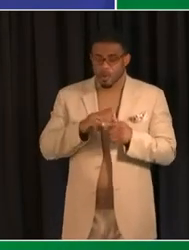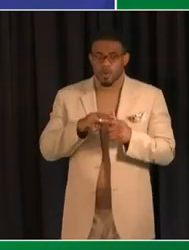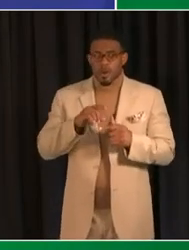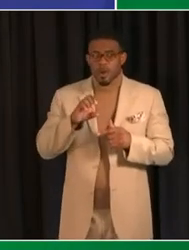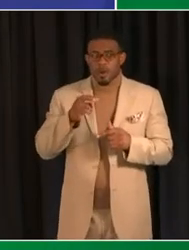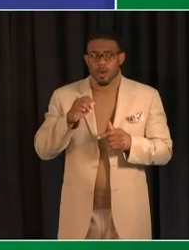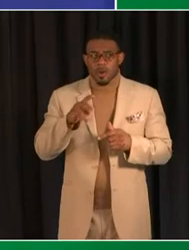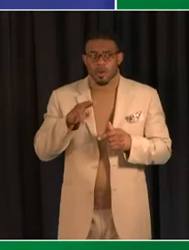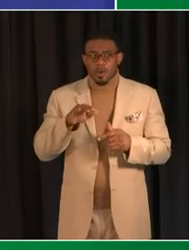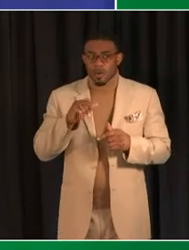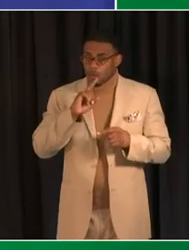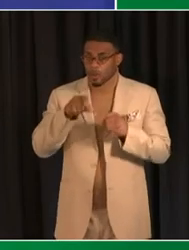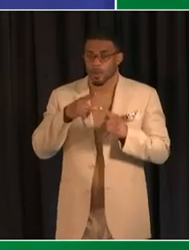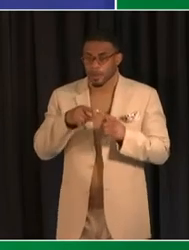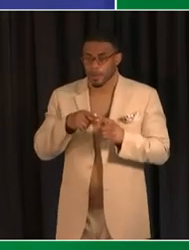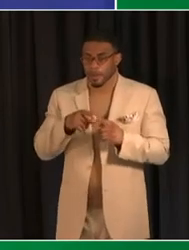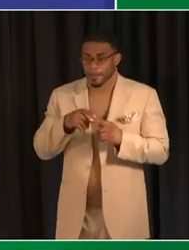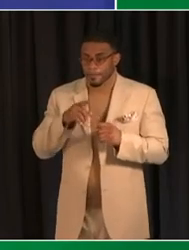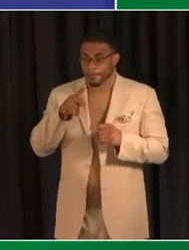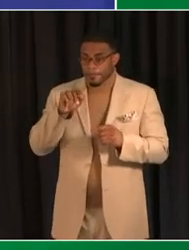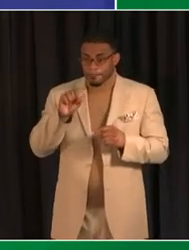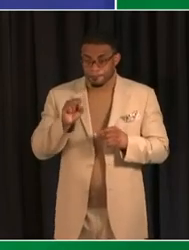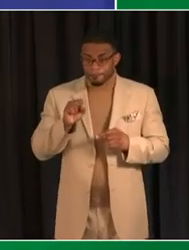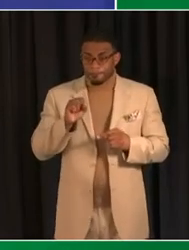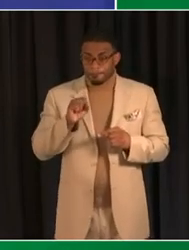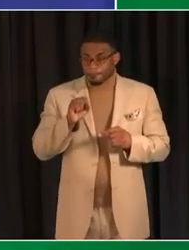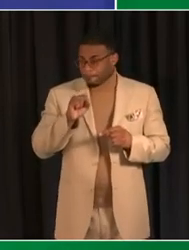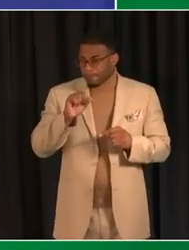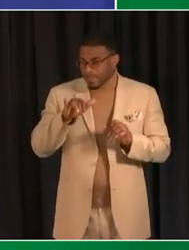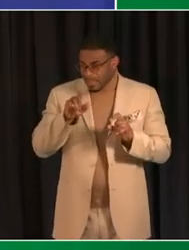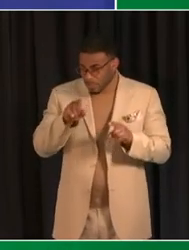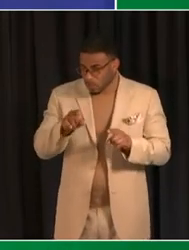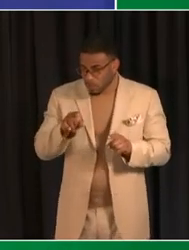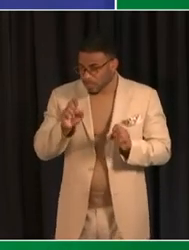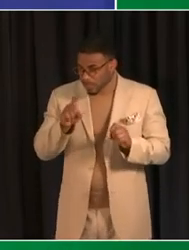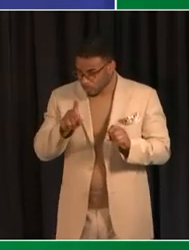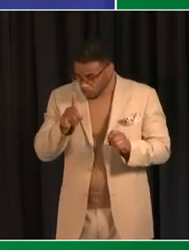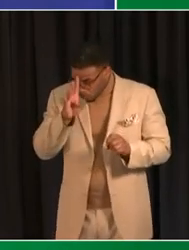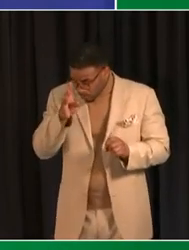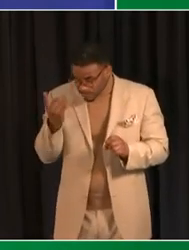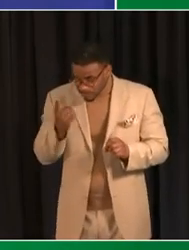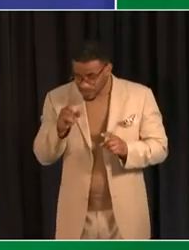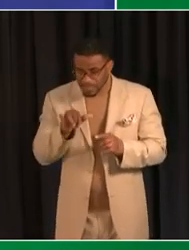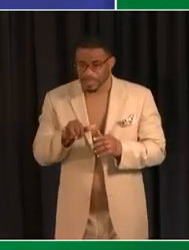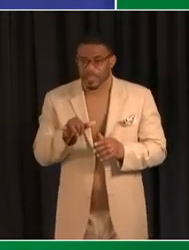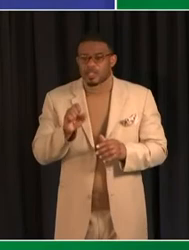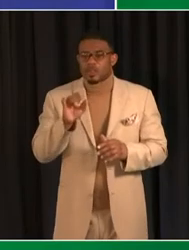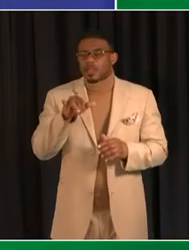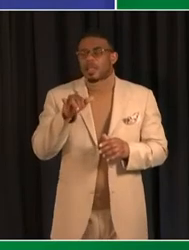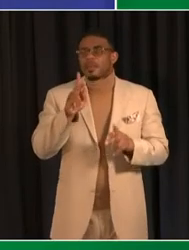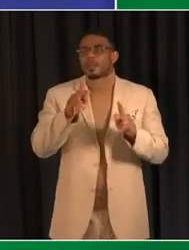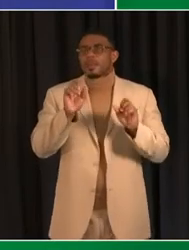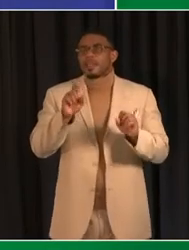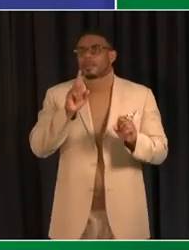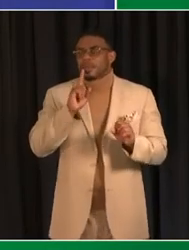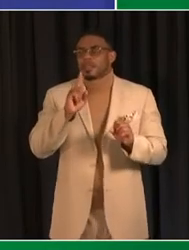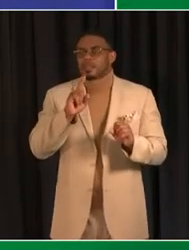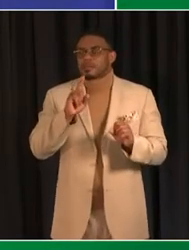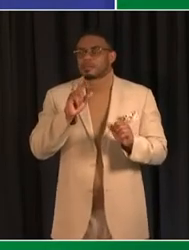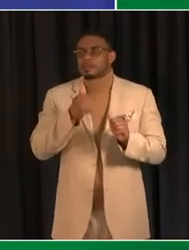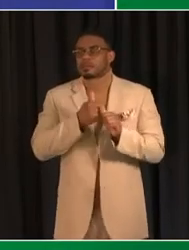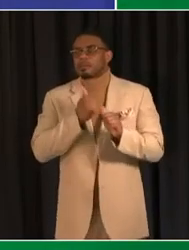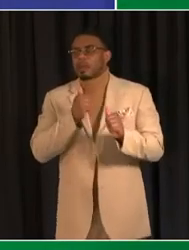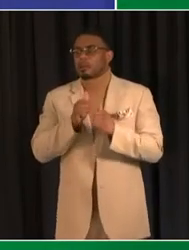Allison or Christine talked about pods, right? But can you create something like that so that people can